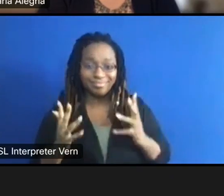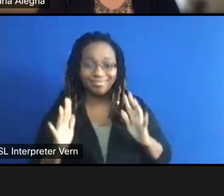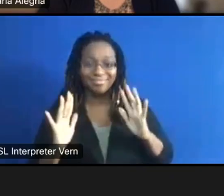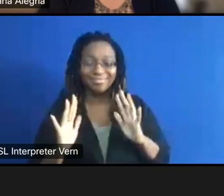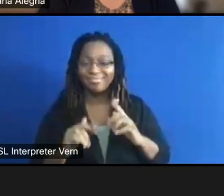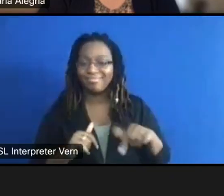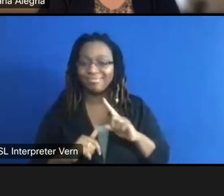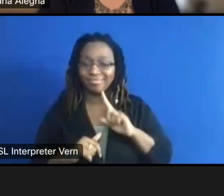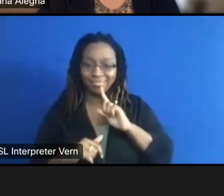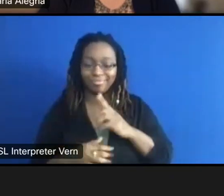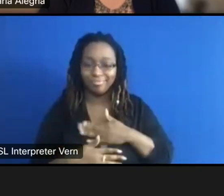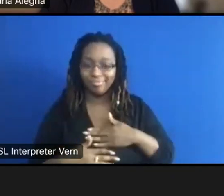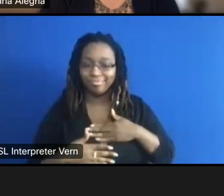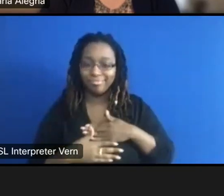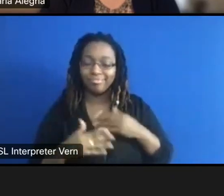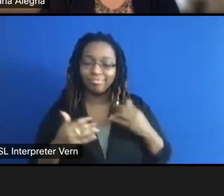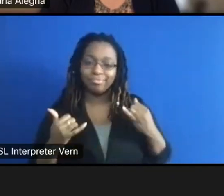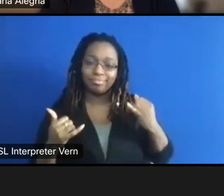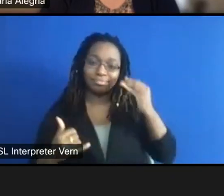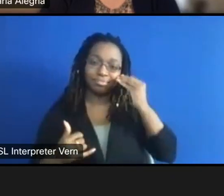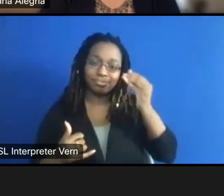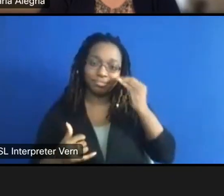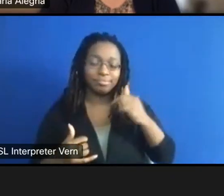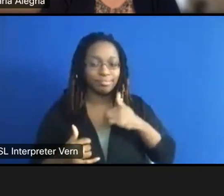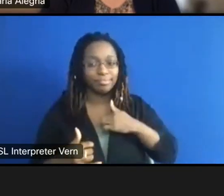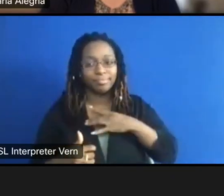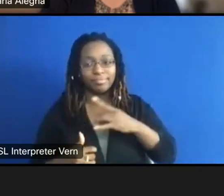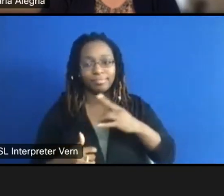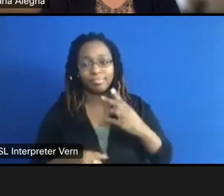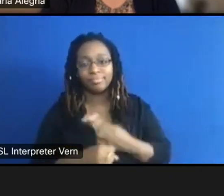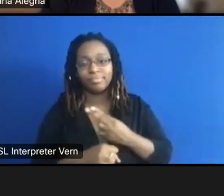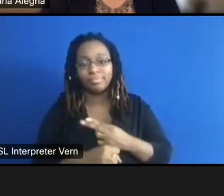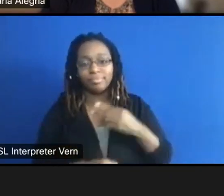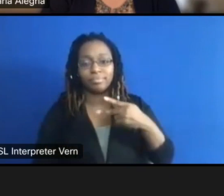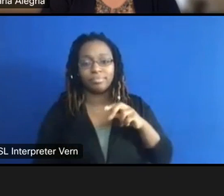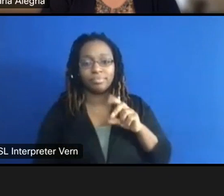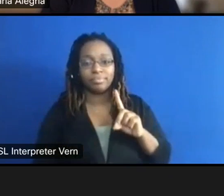Yeah, I really enjoy using pod mapping as well.